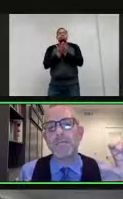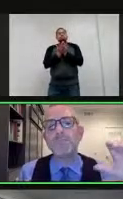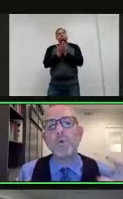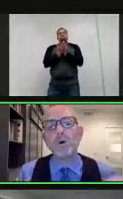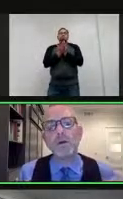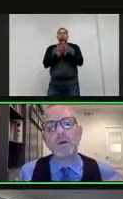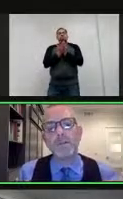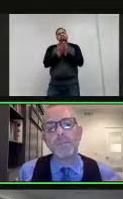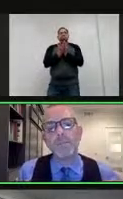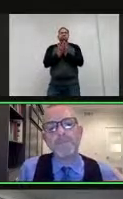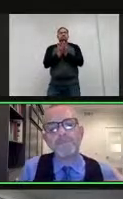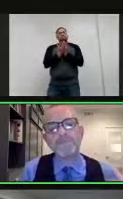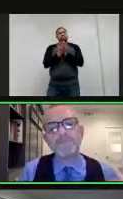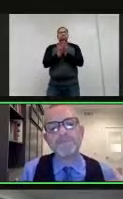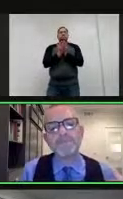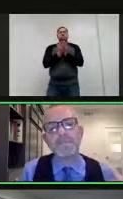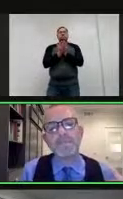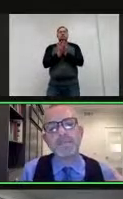is more,